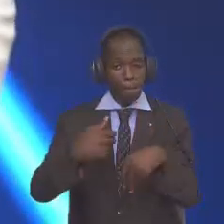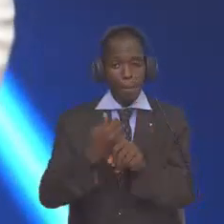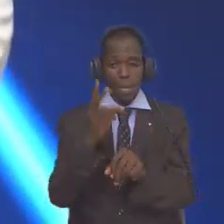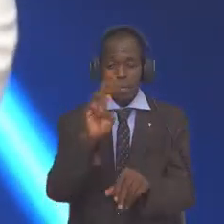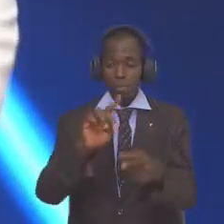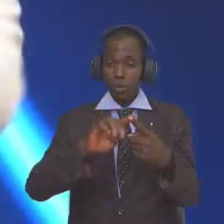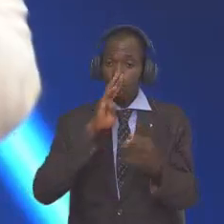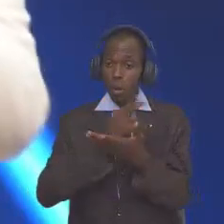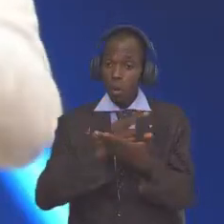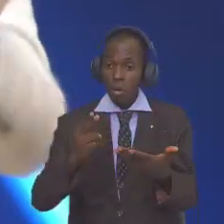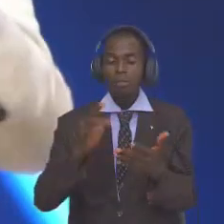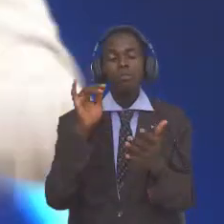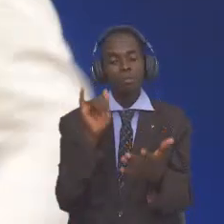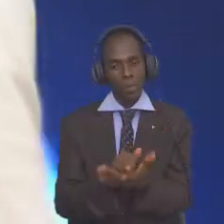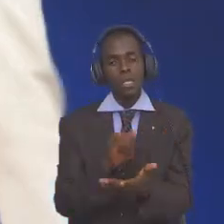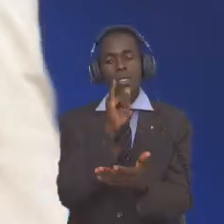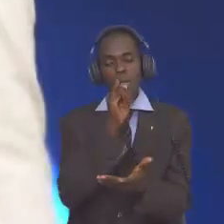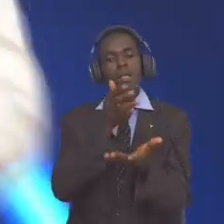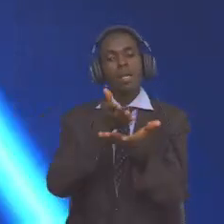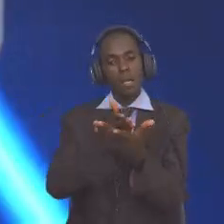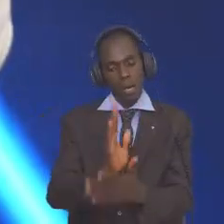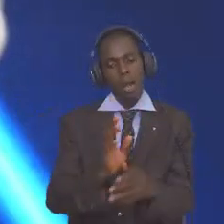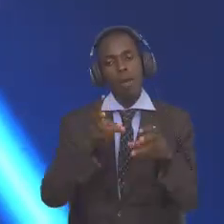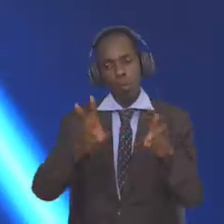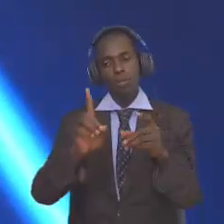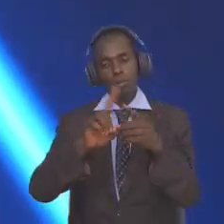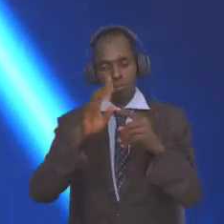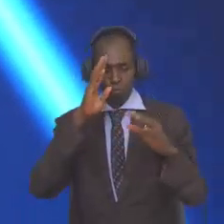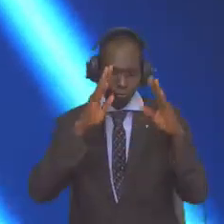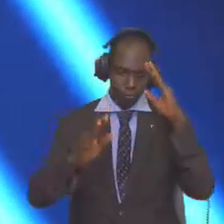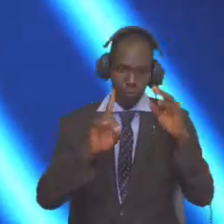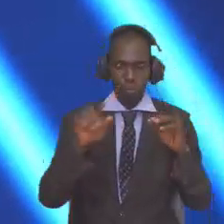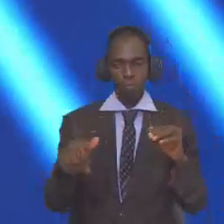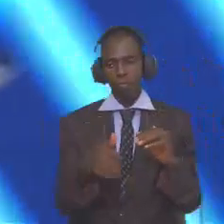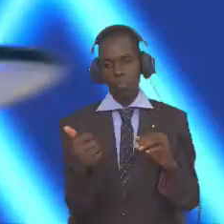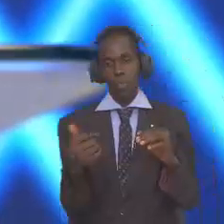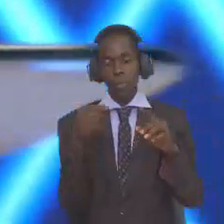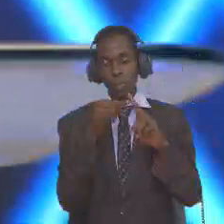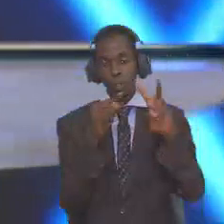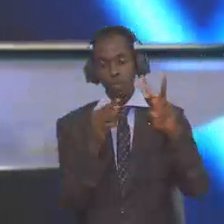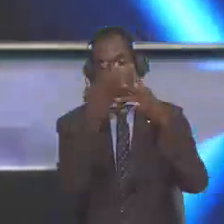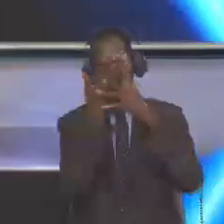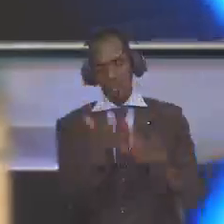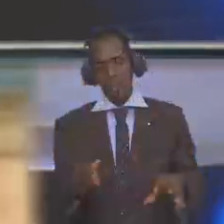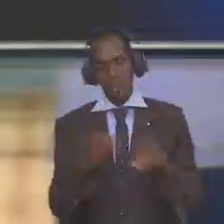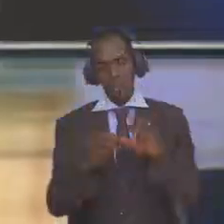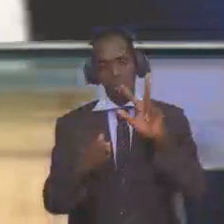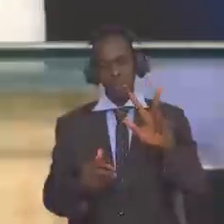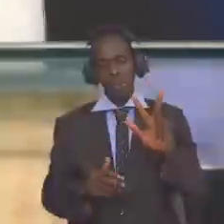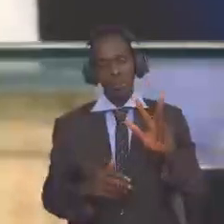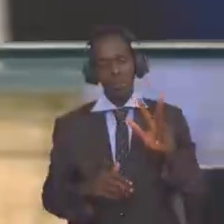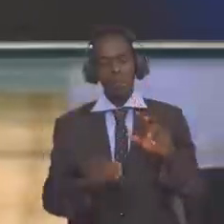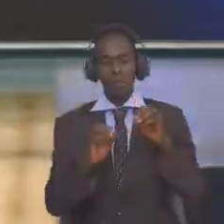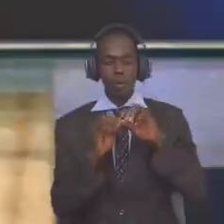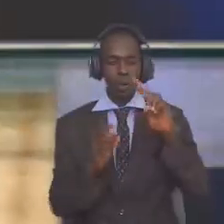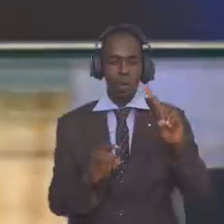That's the style of greeting you ought to have. Now, we're looking at three things here. Number one, Christ-like commitment